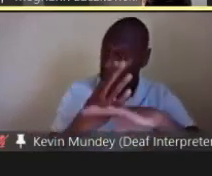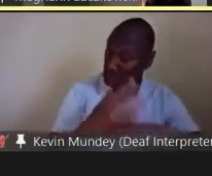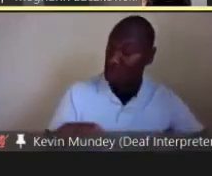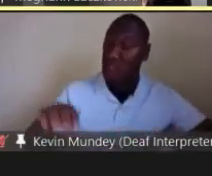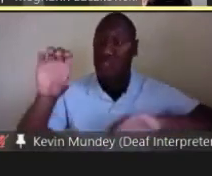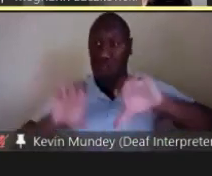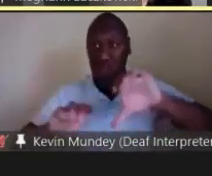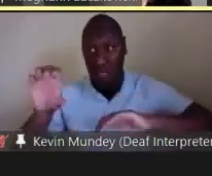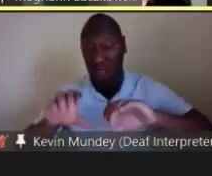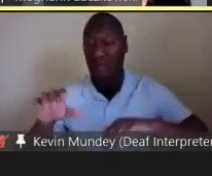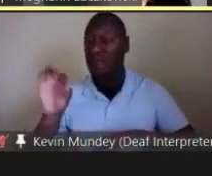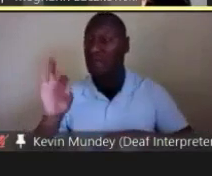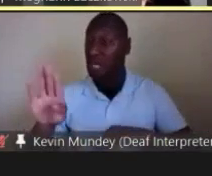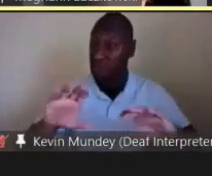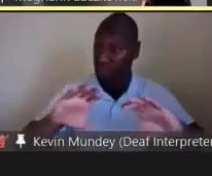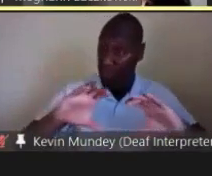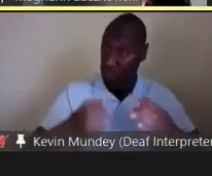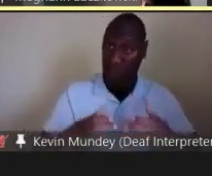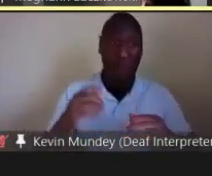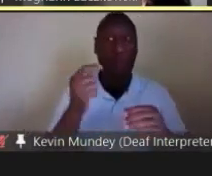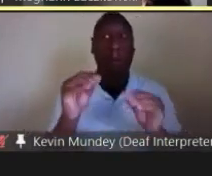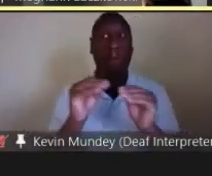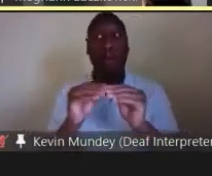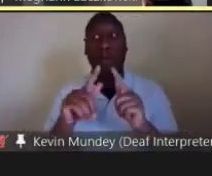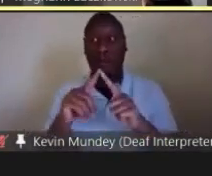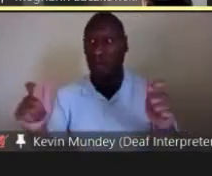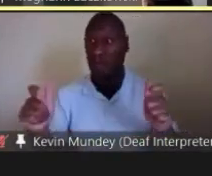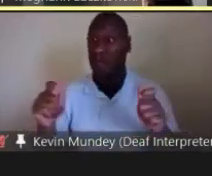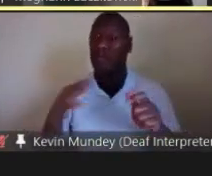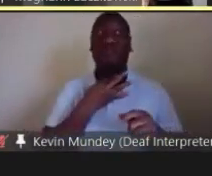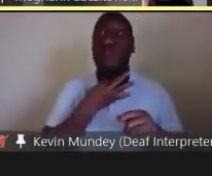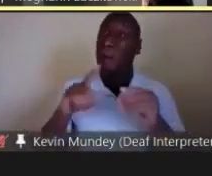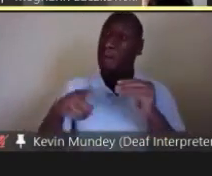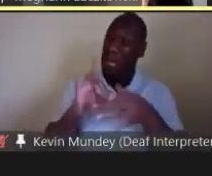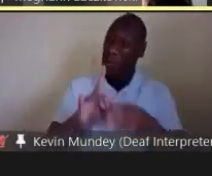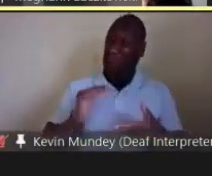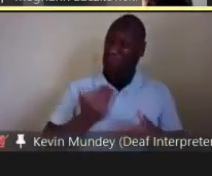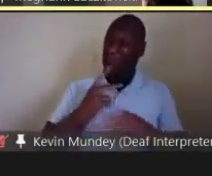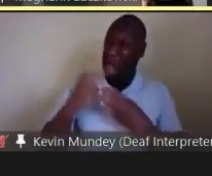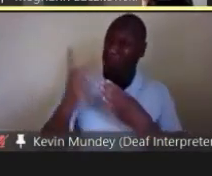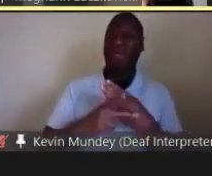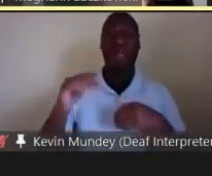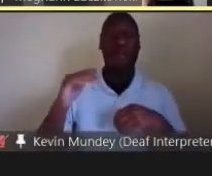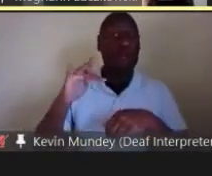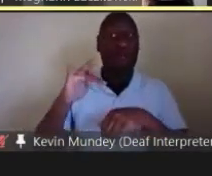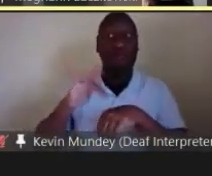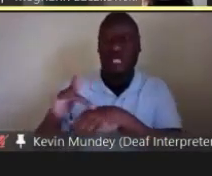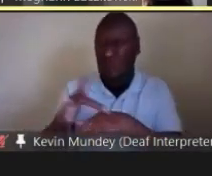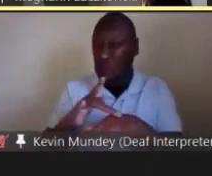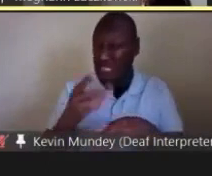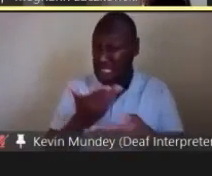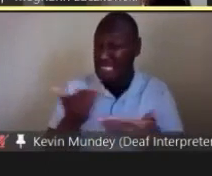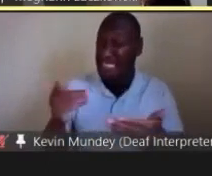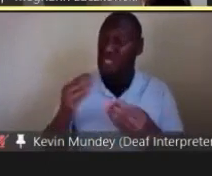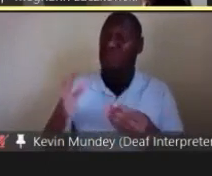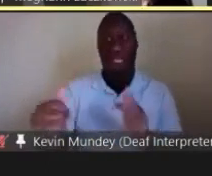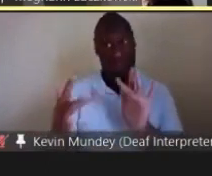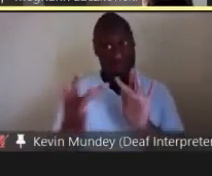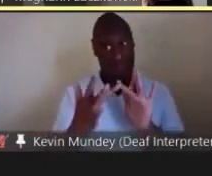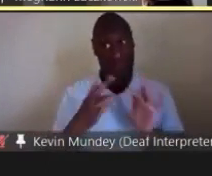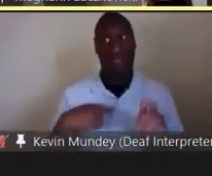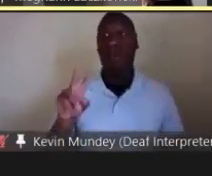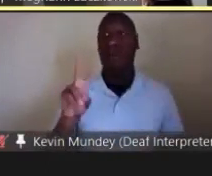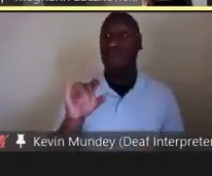learn more about PA Families Need Nurses Now and all the other resources Vision for Equality offers, visit us at